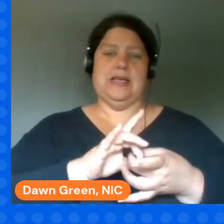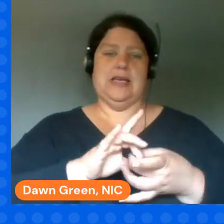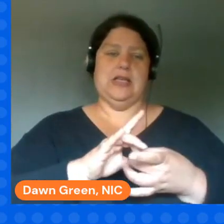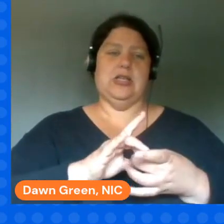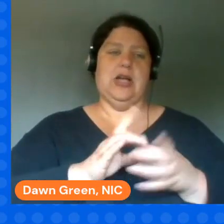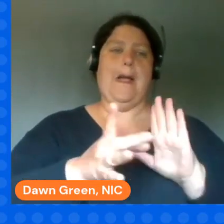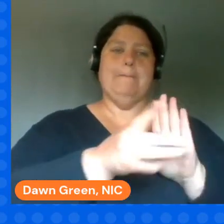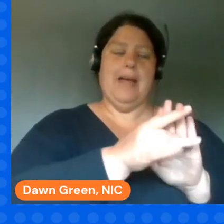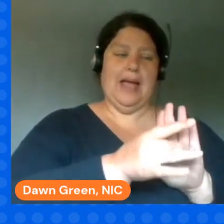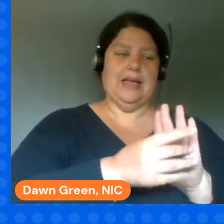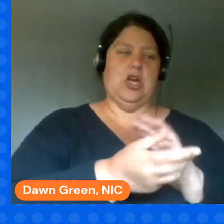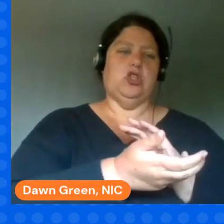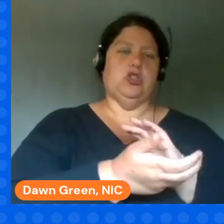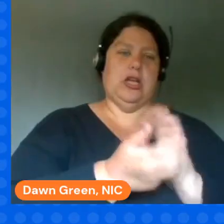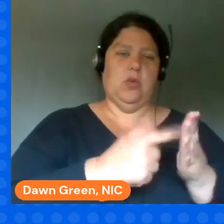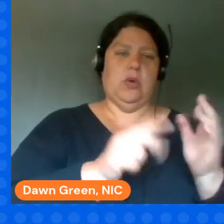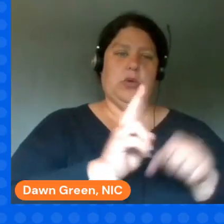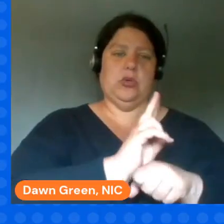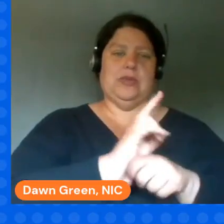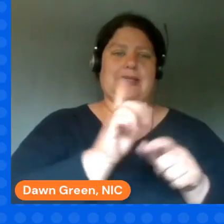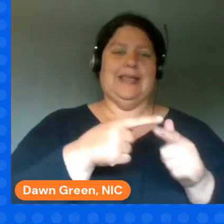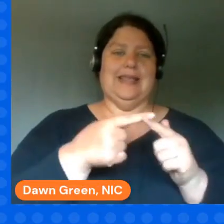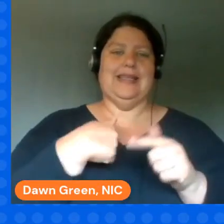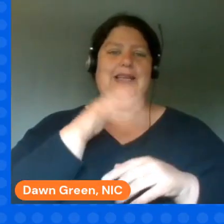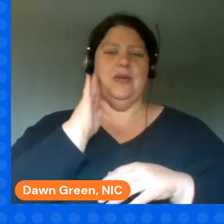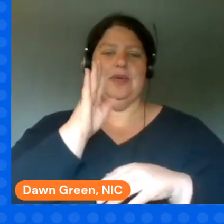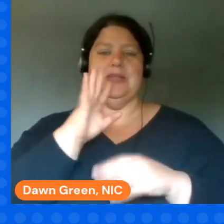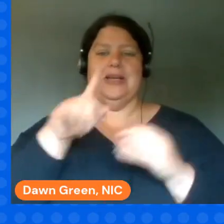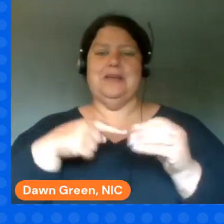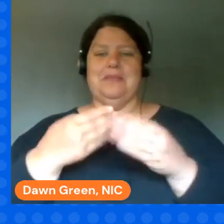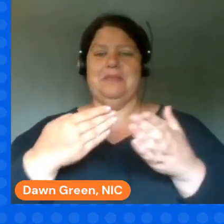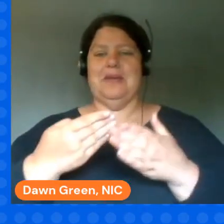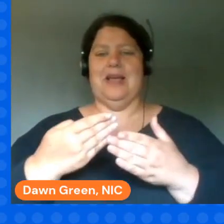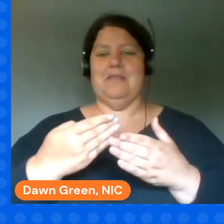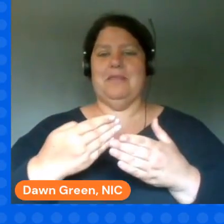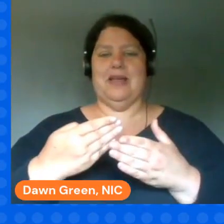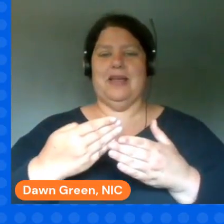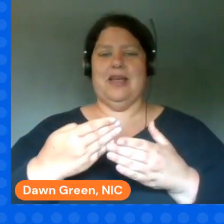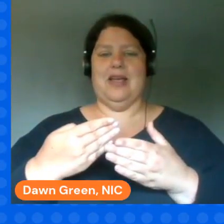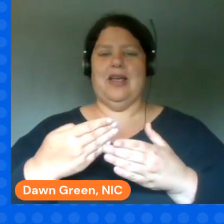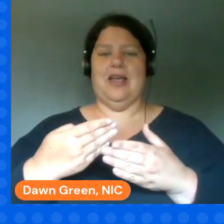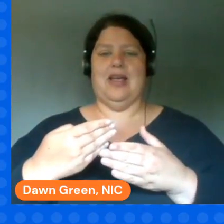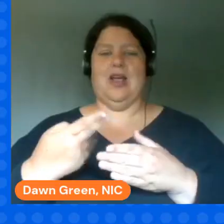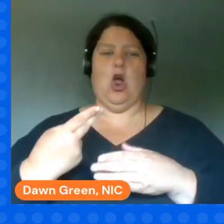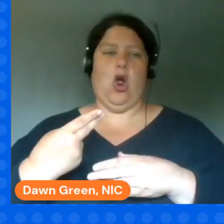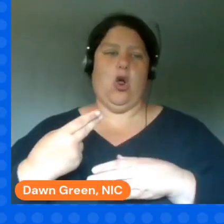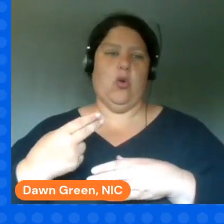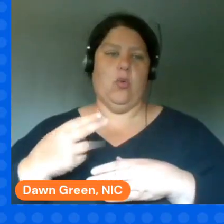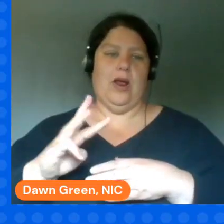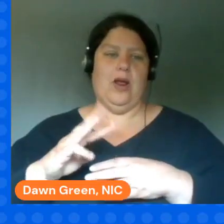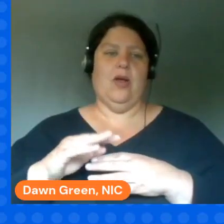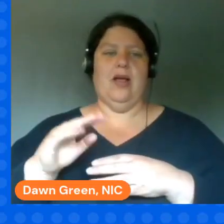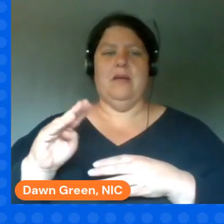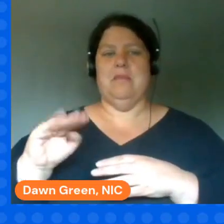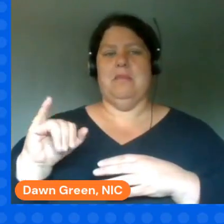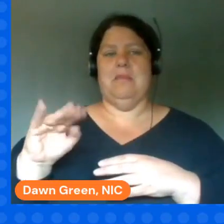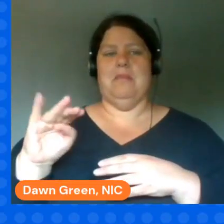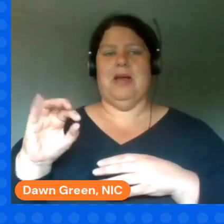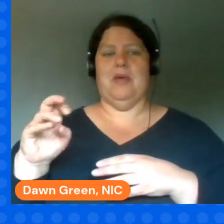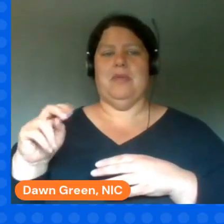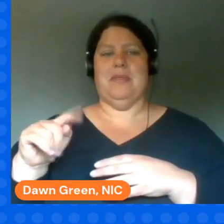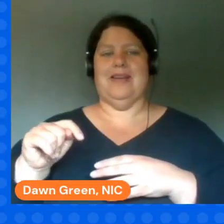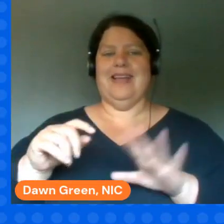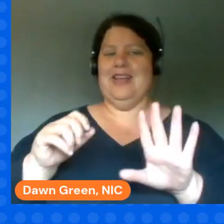in OctoStudio? And then I'll talk about maybe hardware connections to things like microbit. Sure. My connection drops. Maybe can